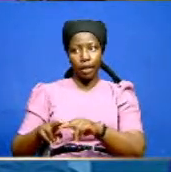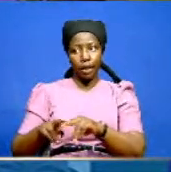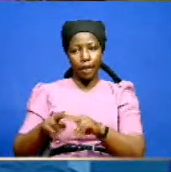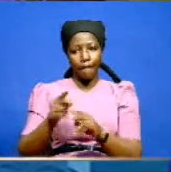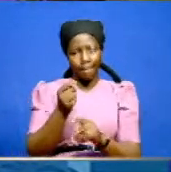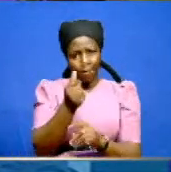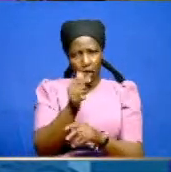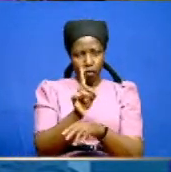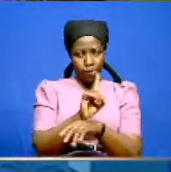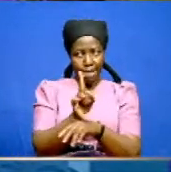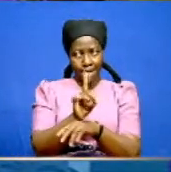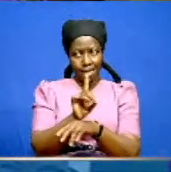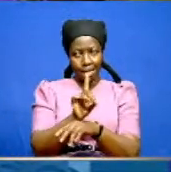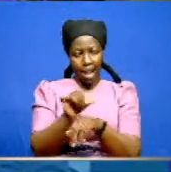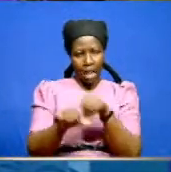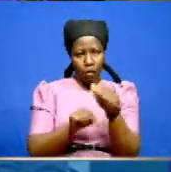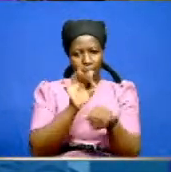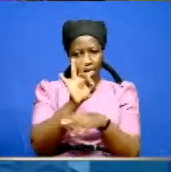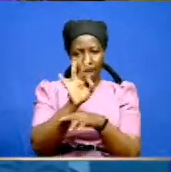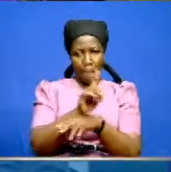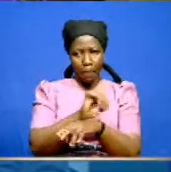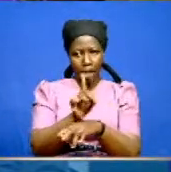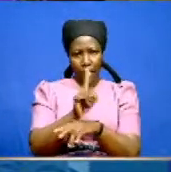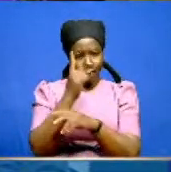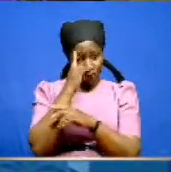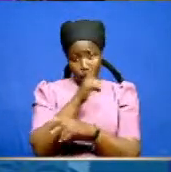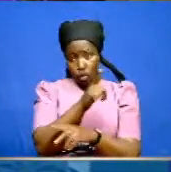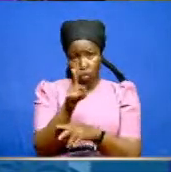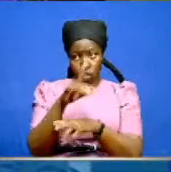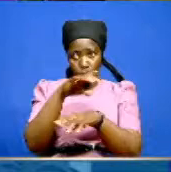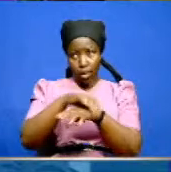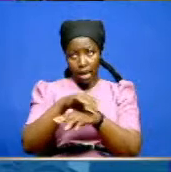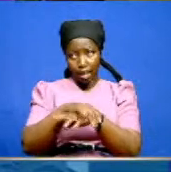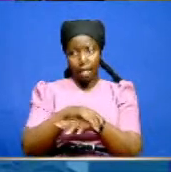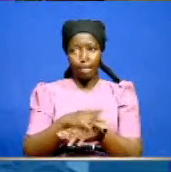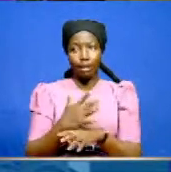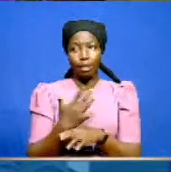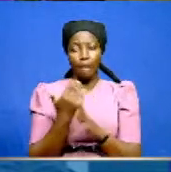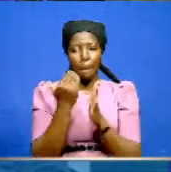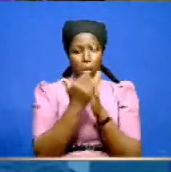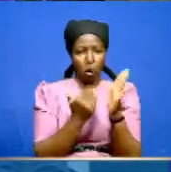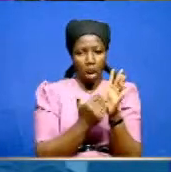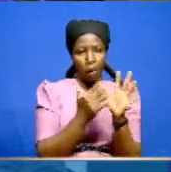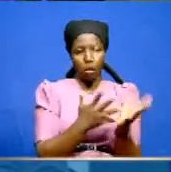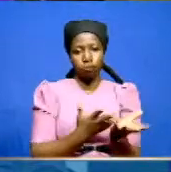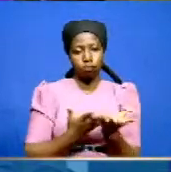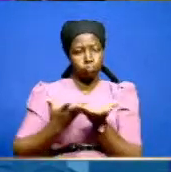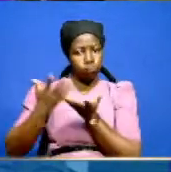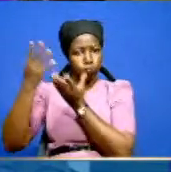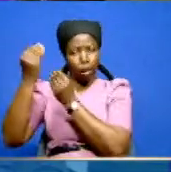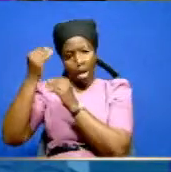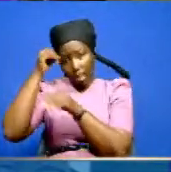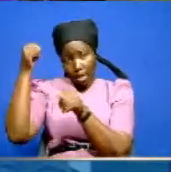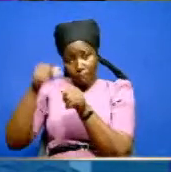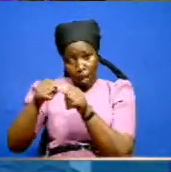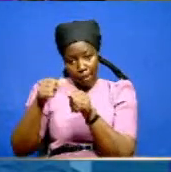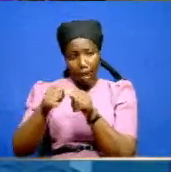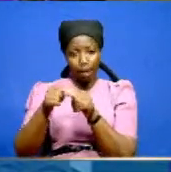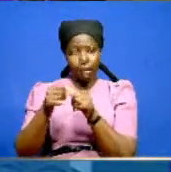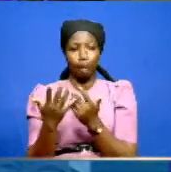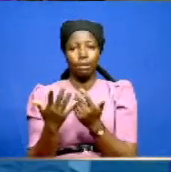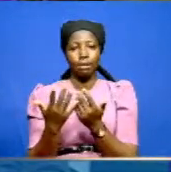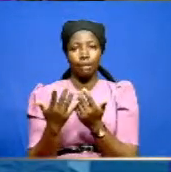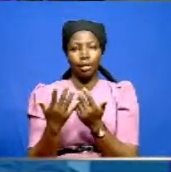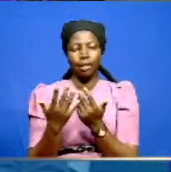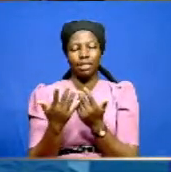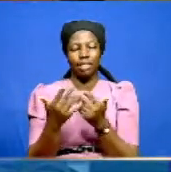minutes, hardly three, for you to get the order of leaving. And remember, the committee,